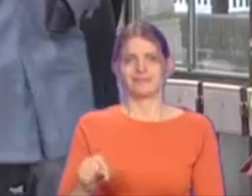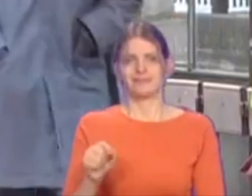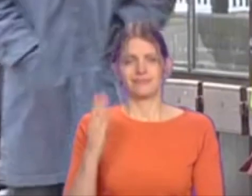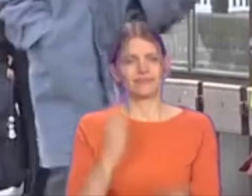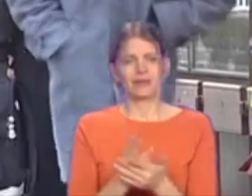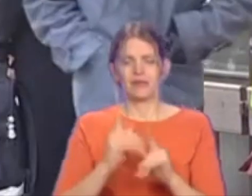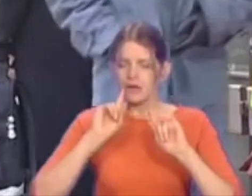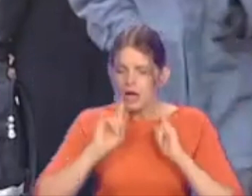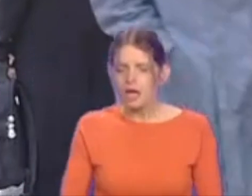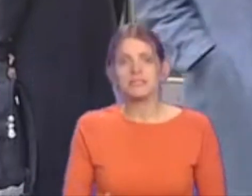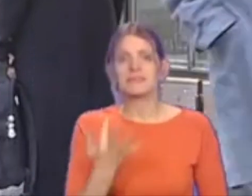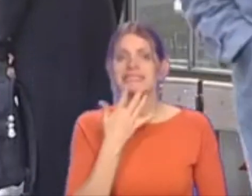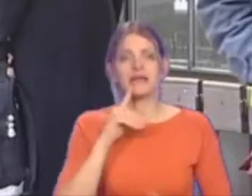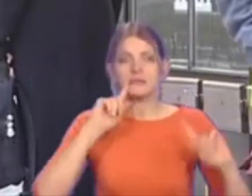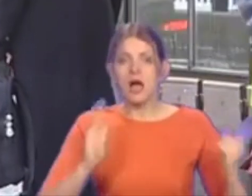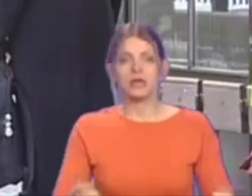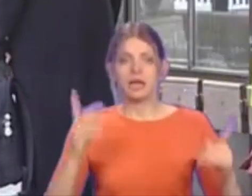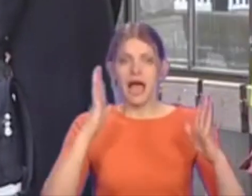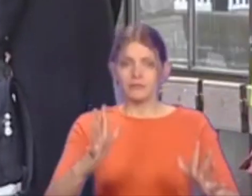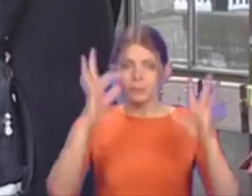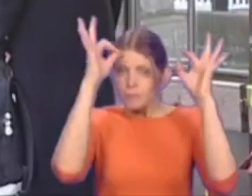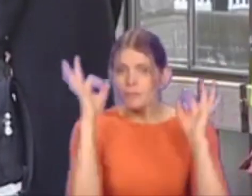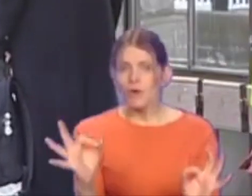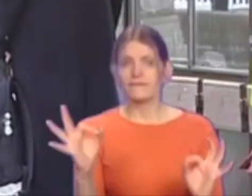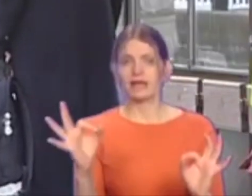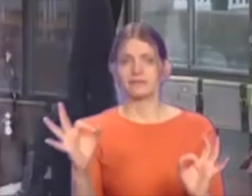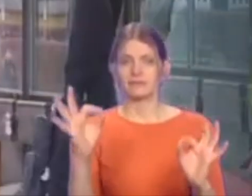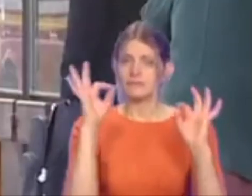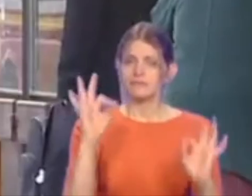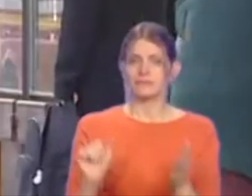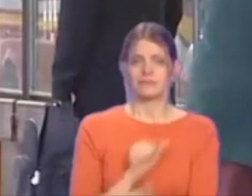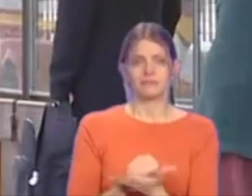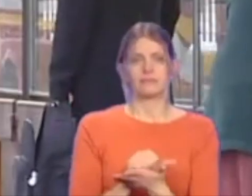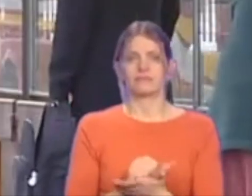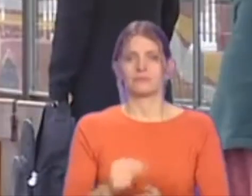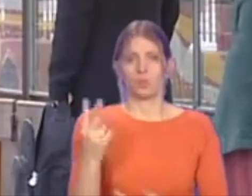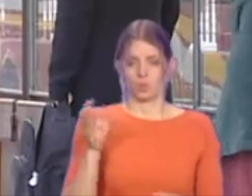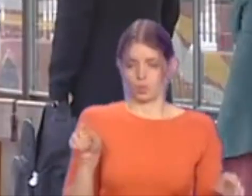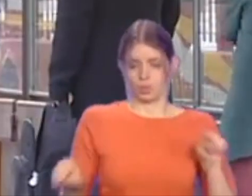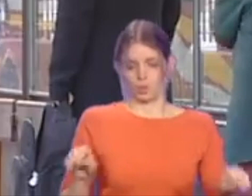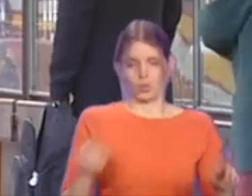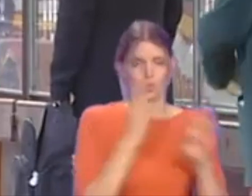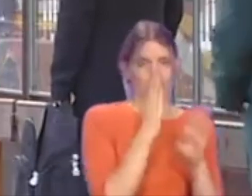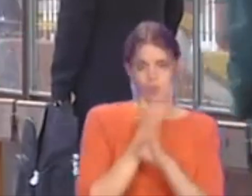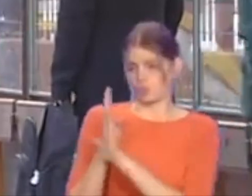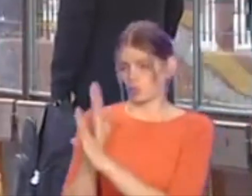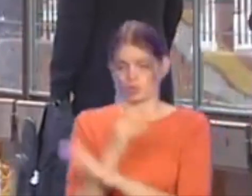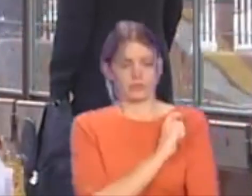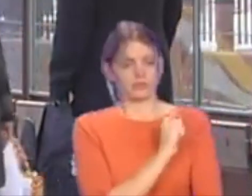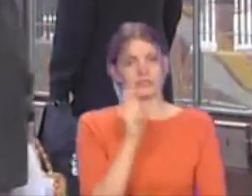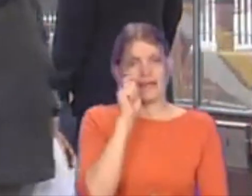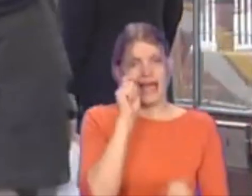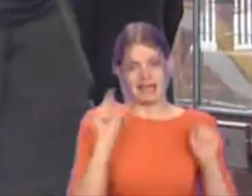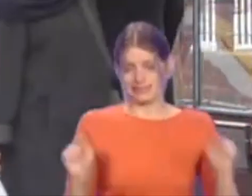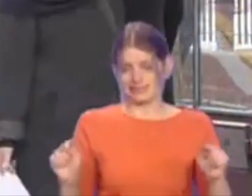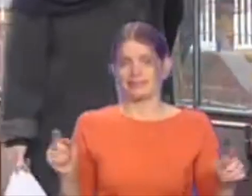the advantage over the dead drop in that the two intelligence officers involved know immediately that the information has been successfully exchanged. Other brush